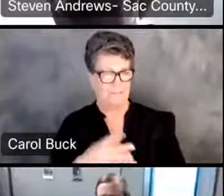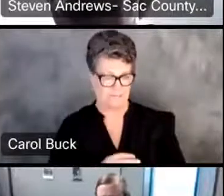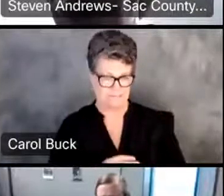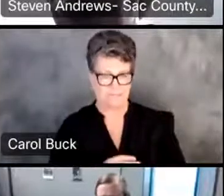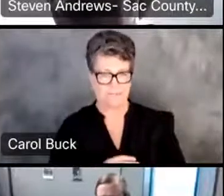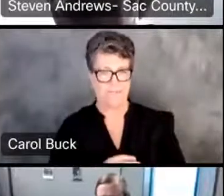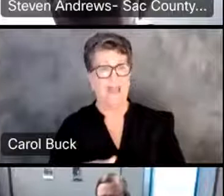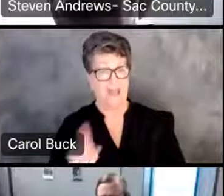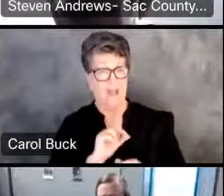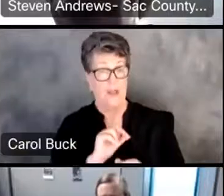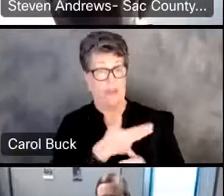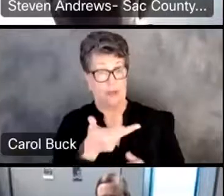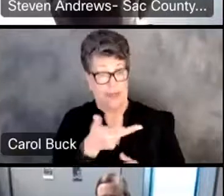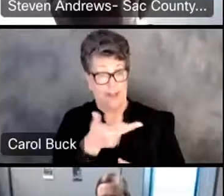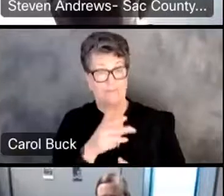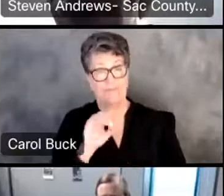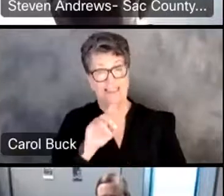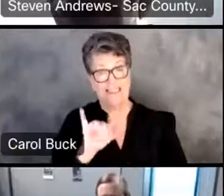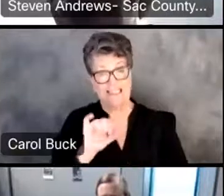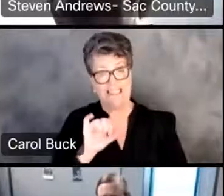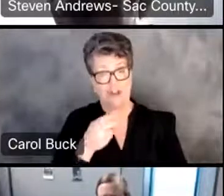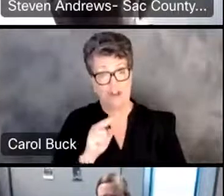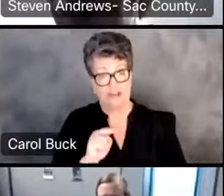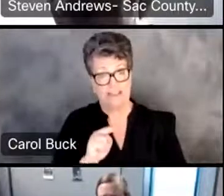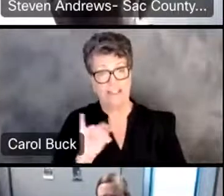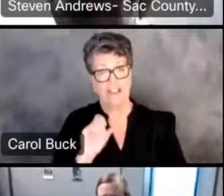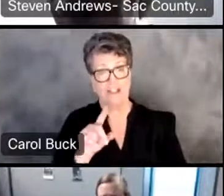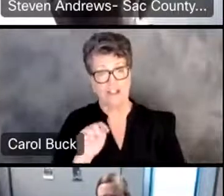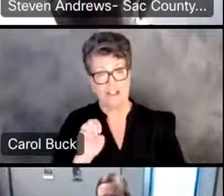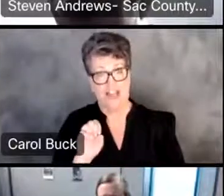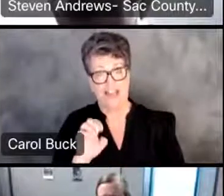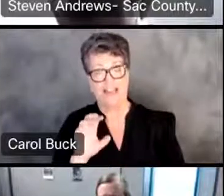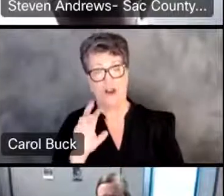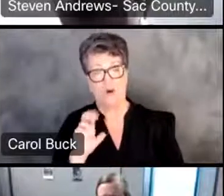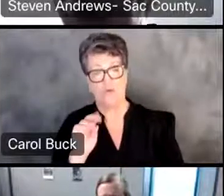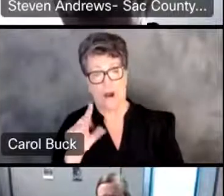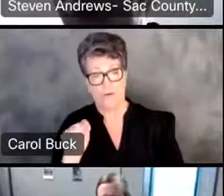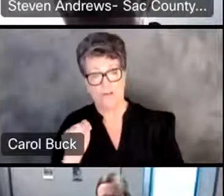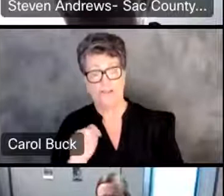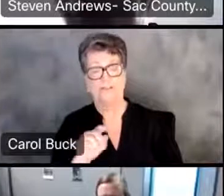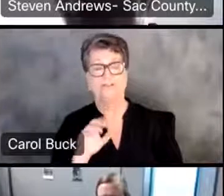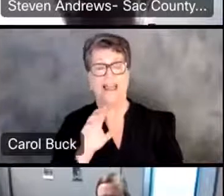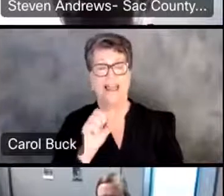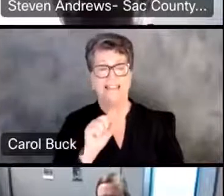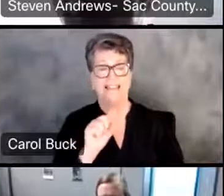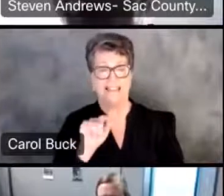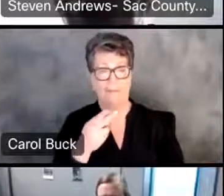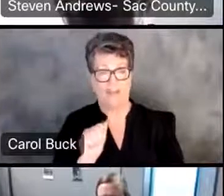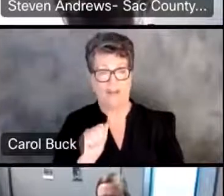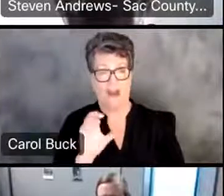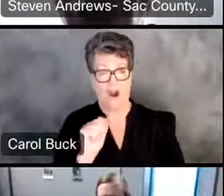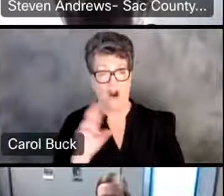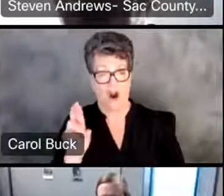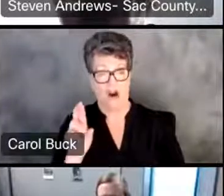There are three of them: Cindy Johnson, Janet Roberts, and Samantha Carr. And since coming on board,